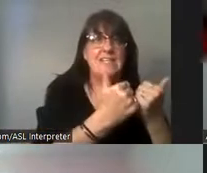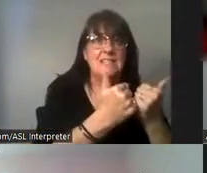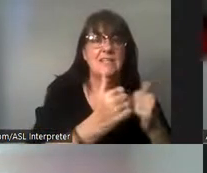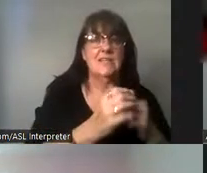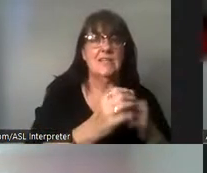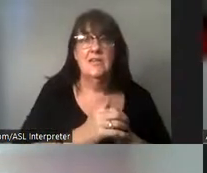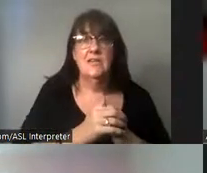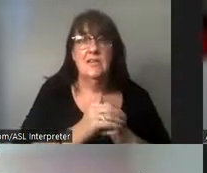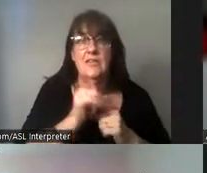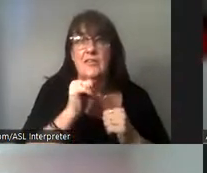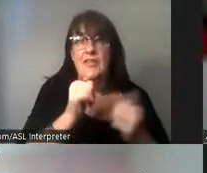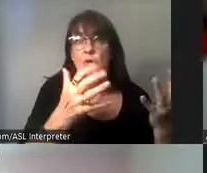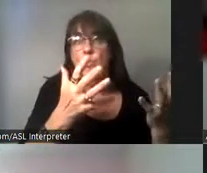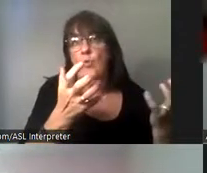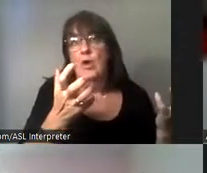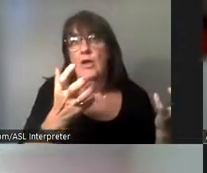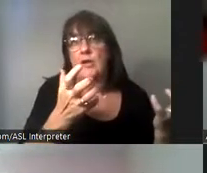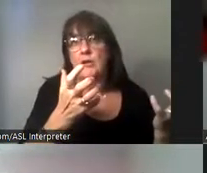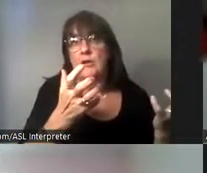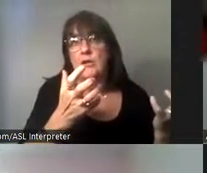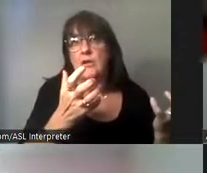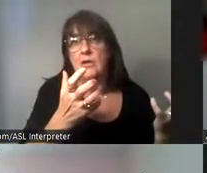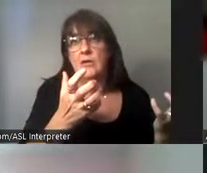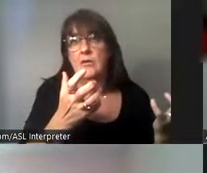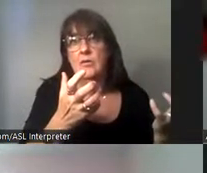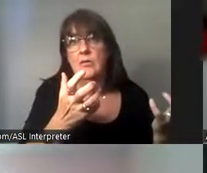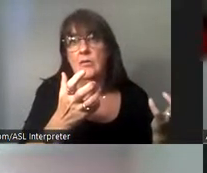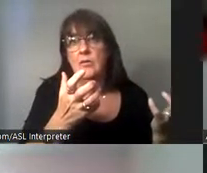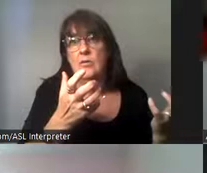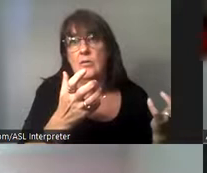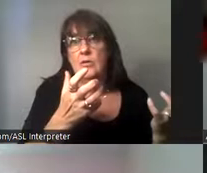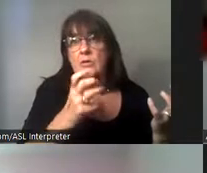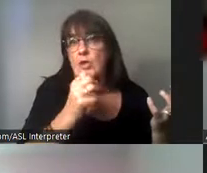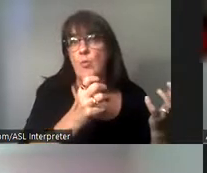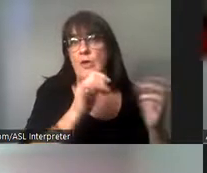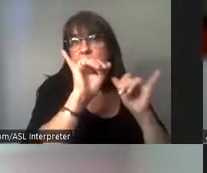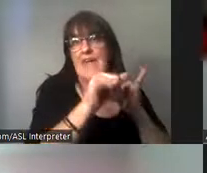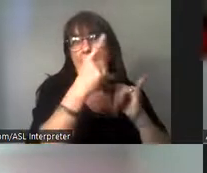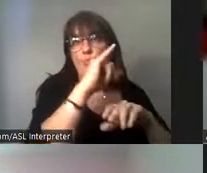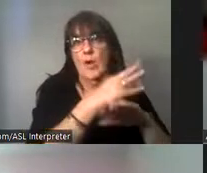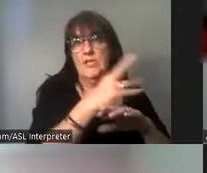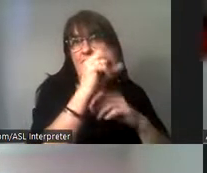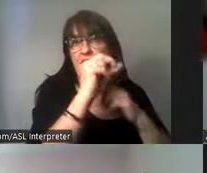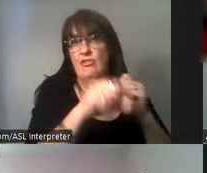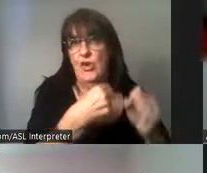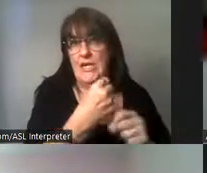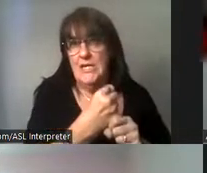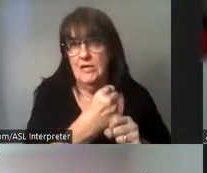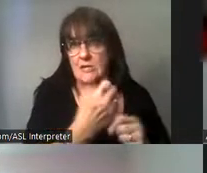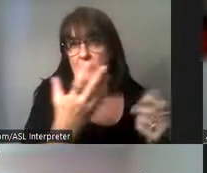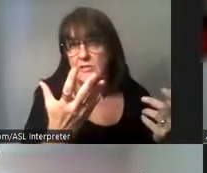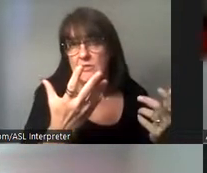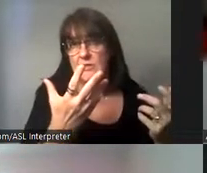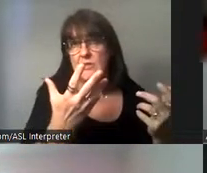want to stay somewhere like I had for 30 years, right? So I have 20 years